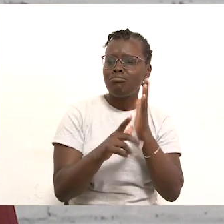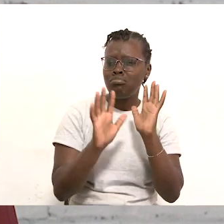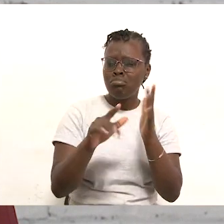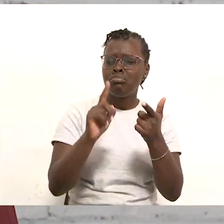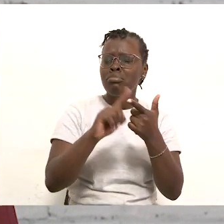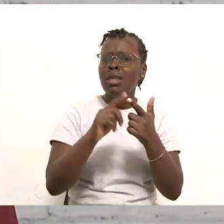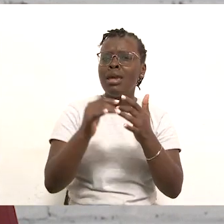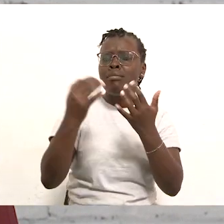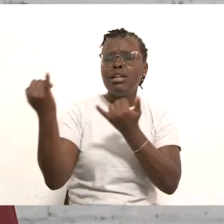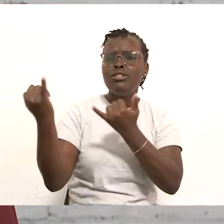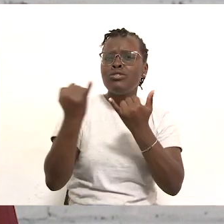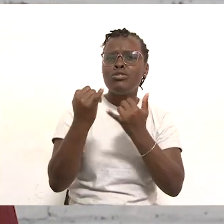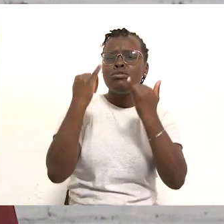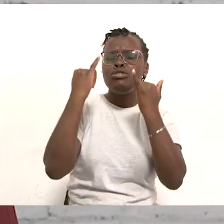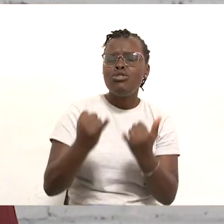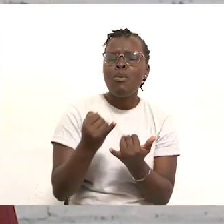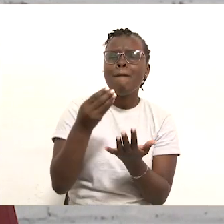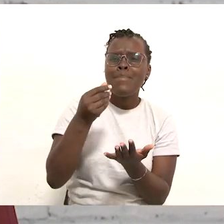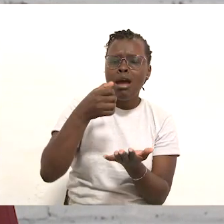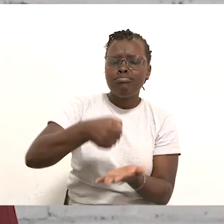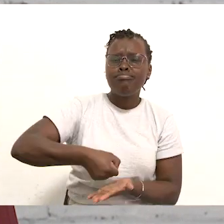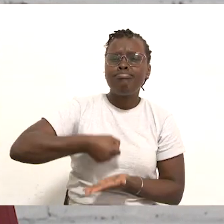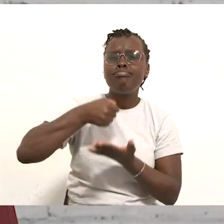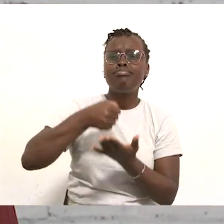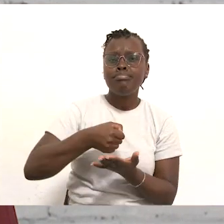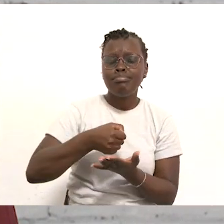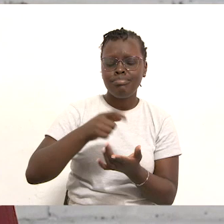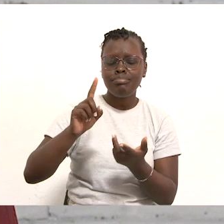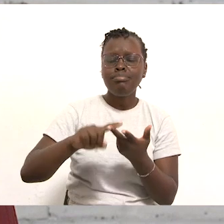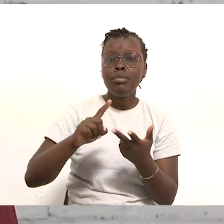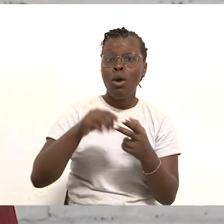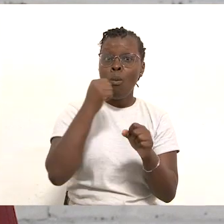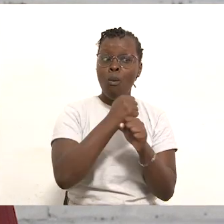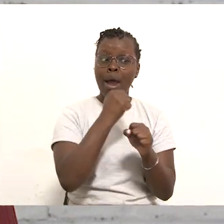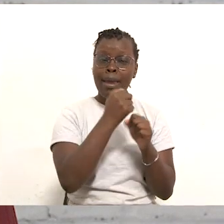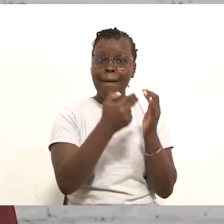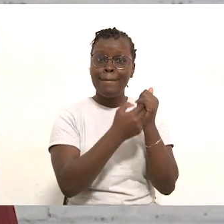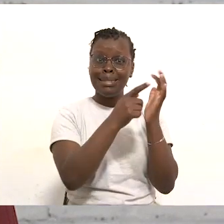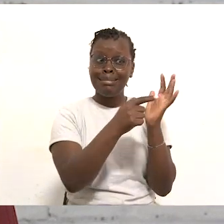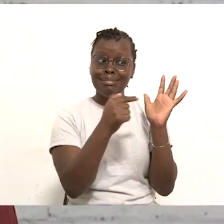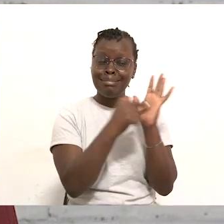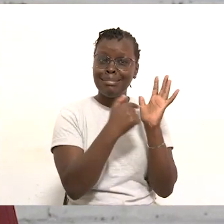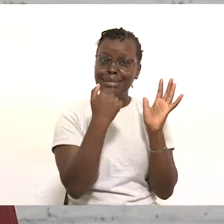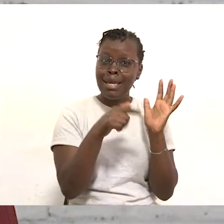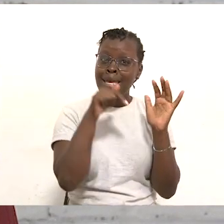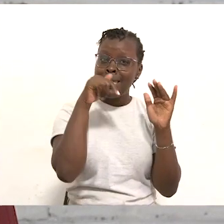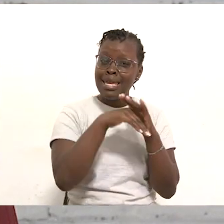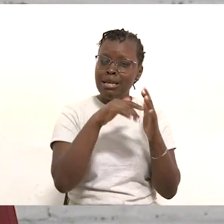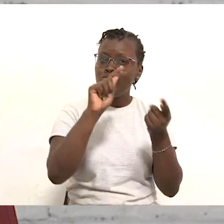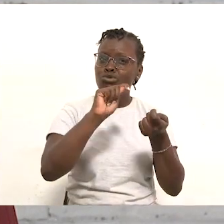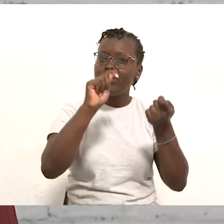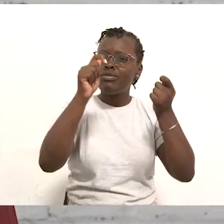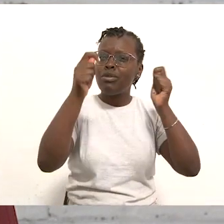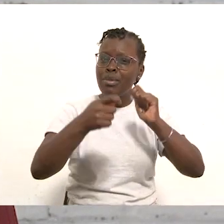introducing new financing plans for tertiary education. The Working Party states in their reports that in